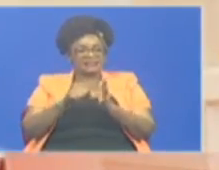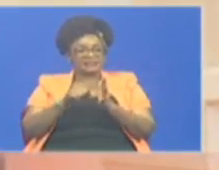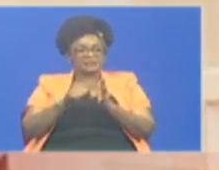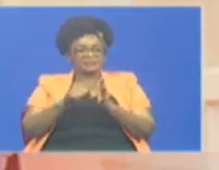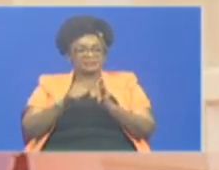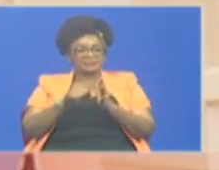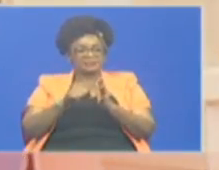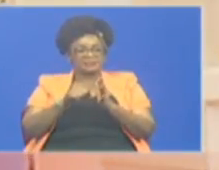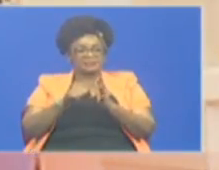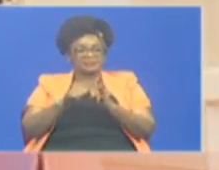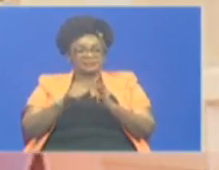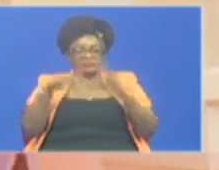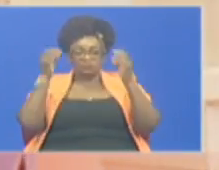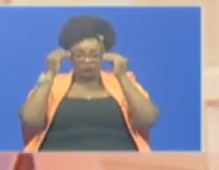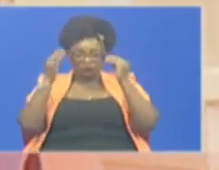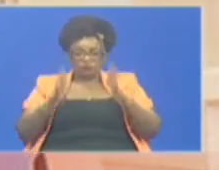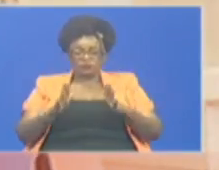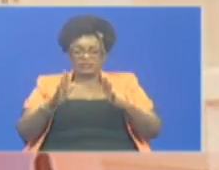at Kenyatta University